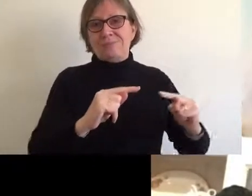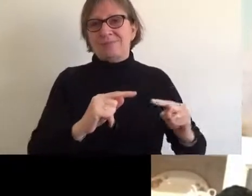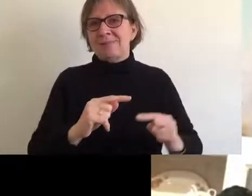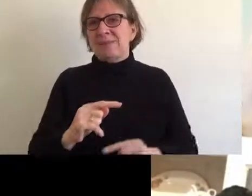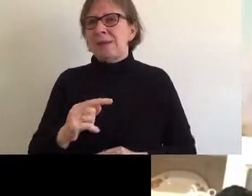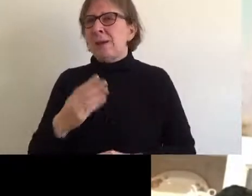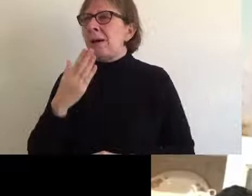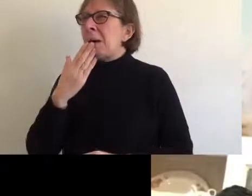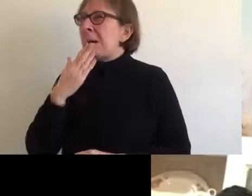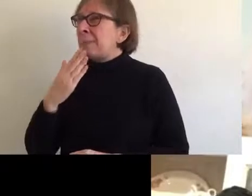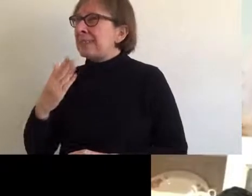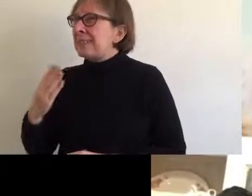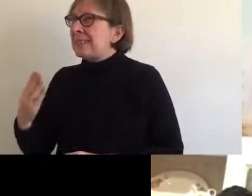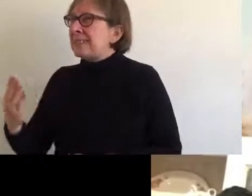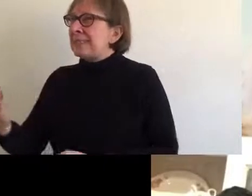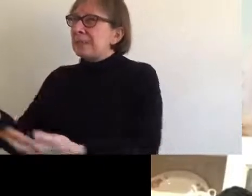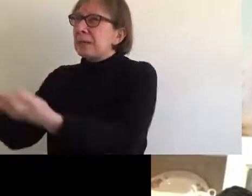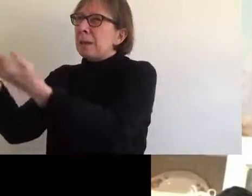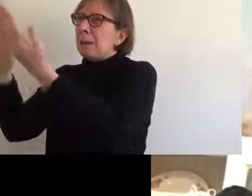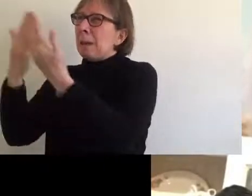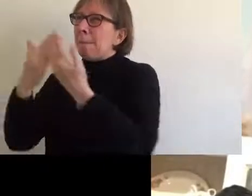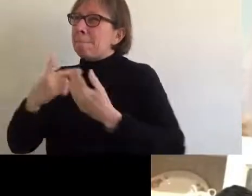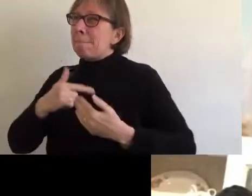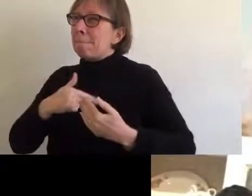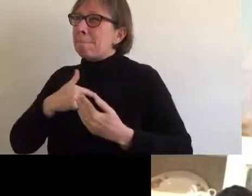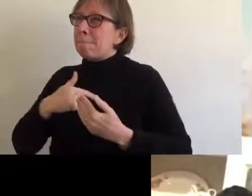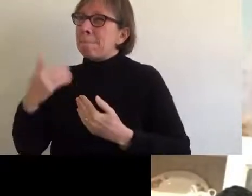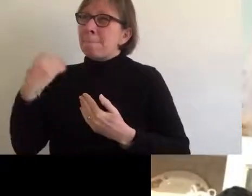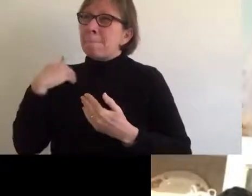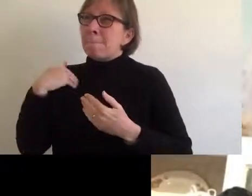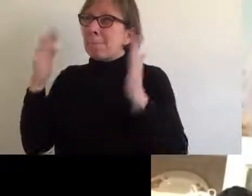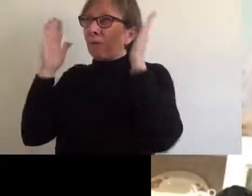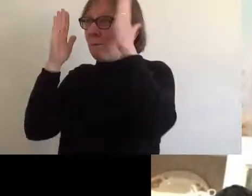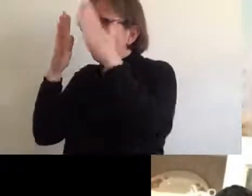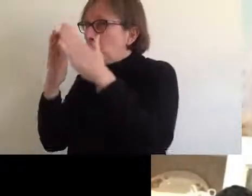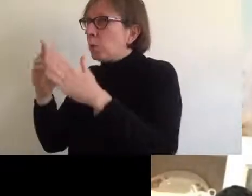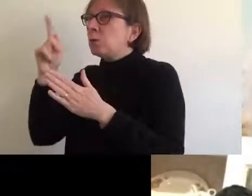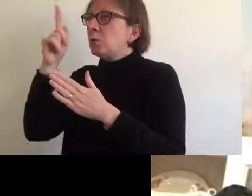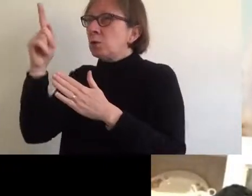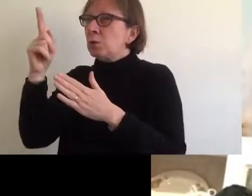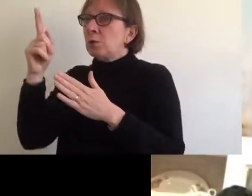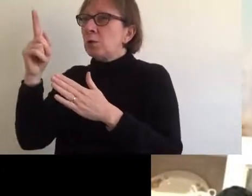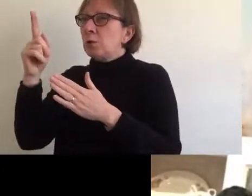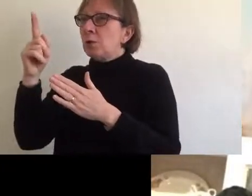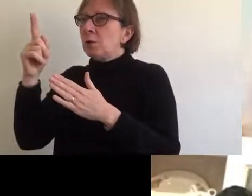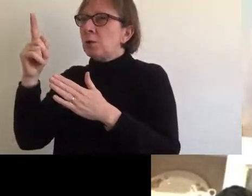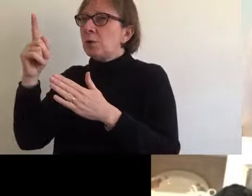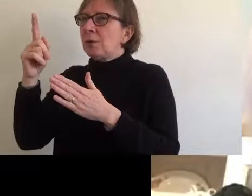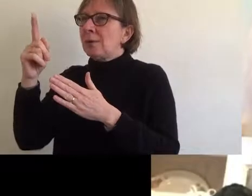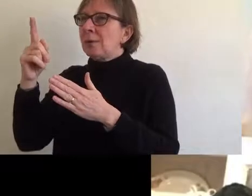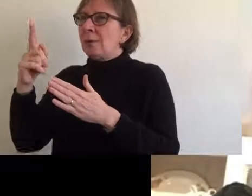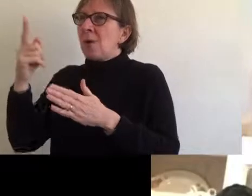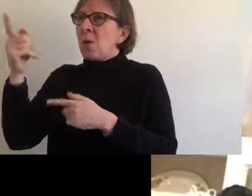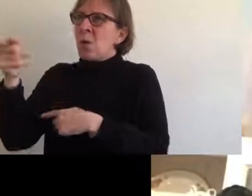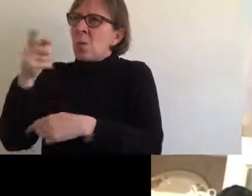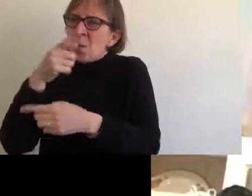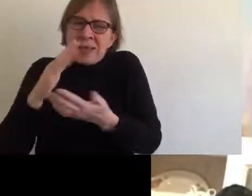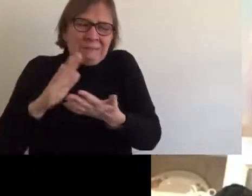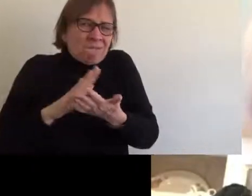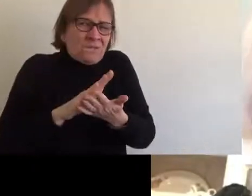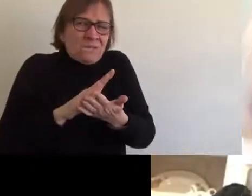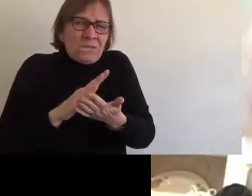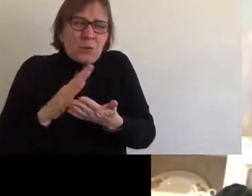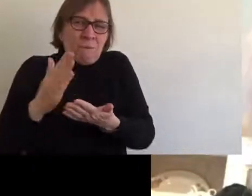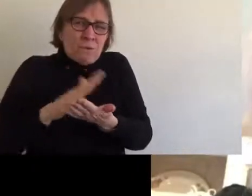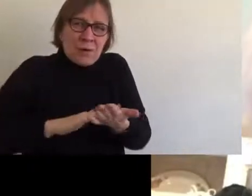and direct our hearts towards you once again. Grant us to live from your forgiveness,